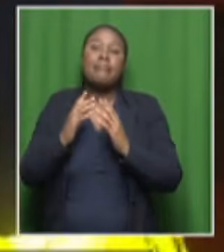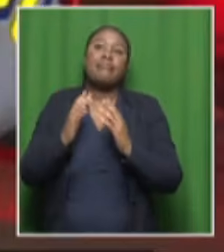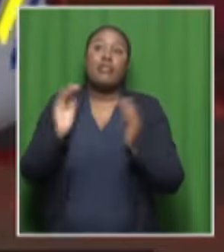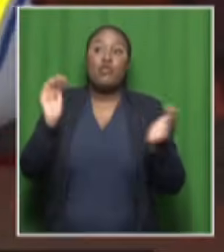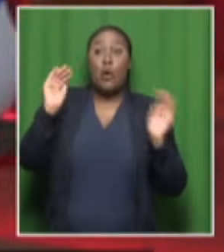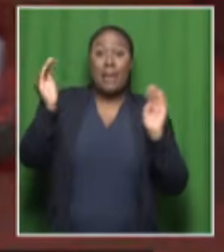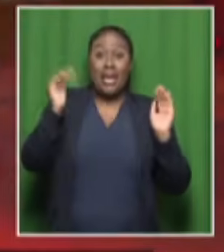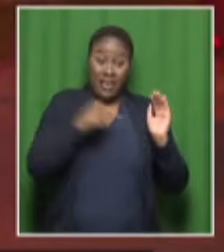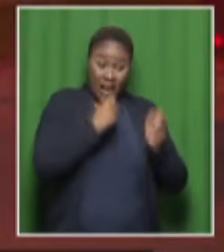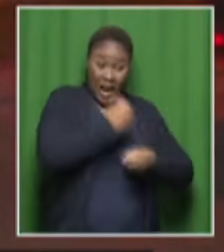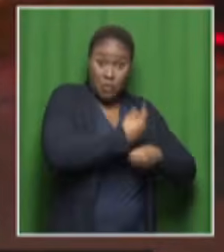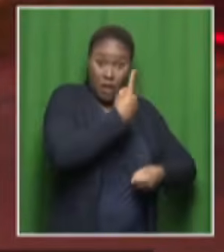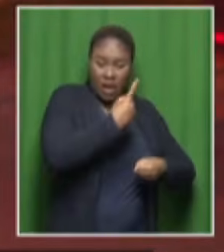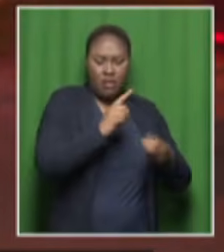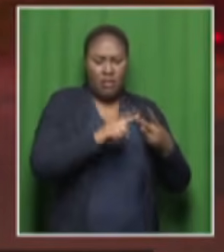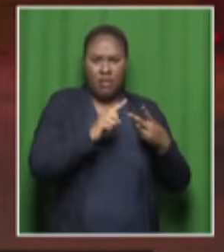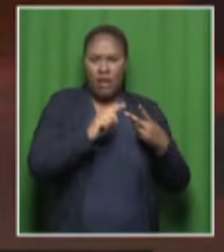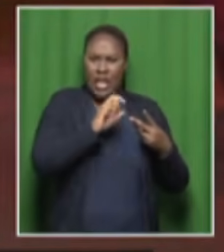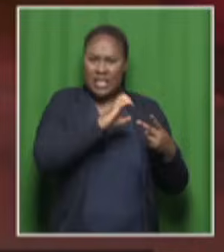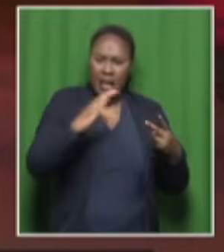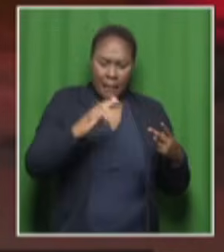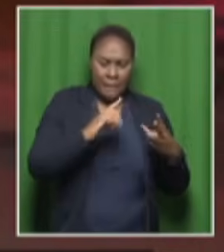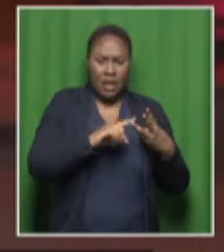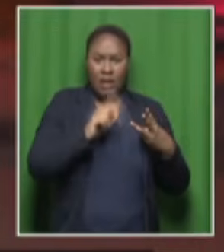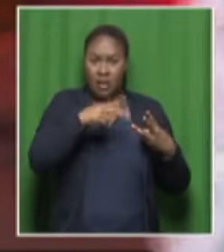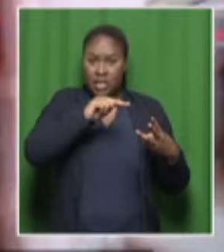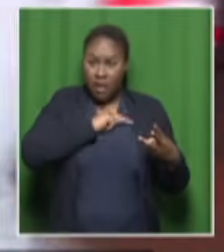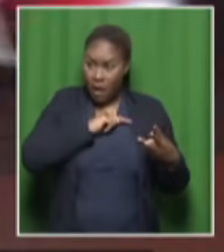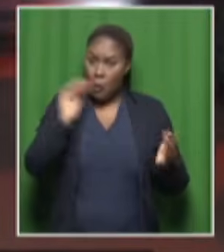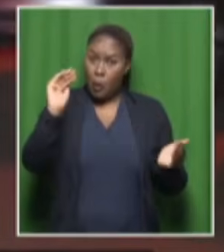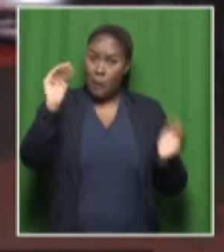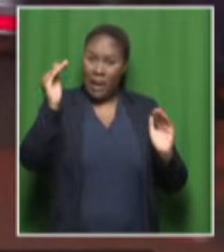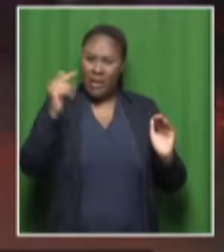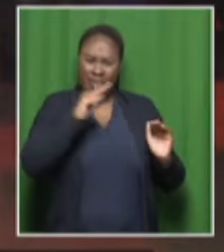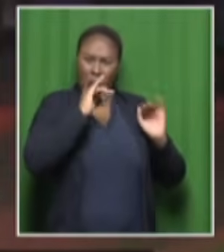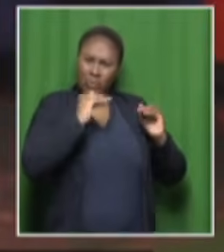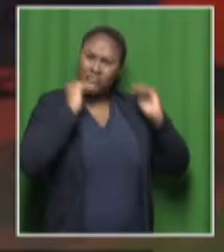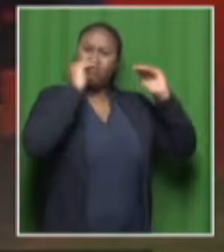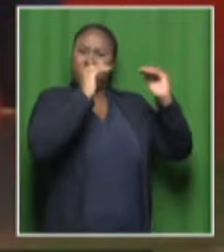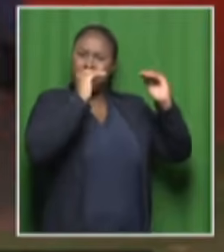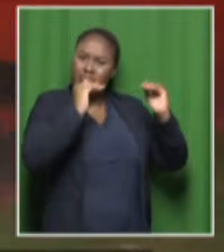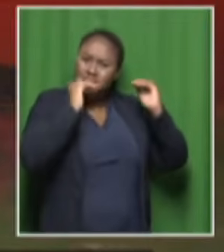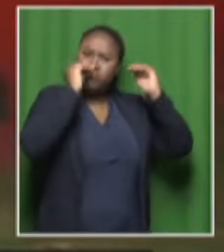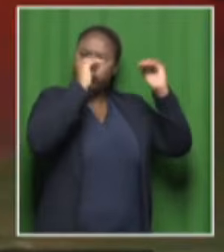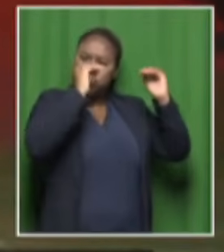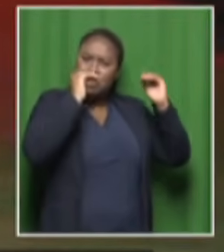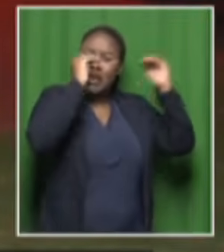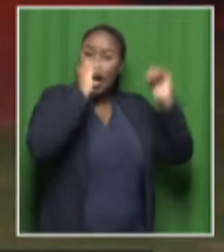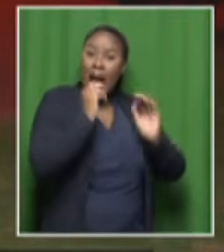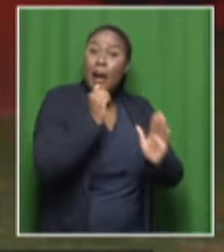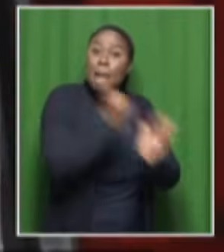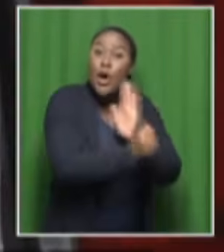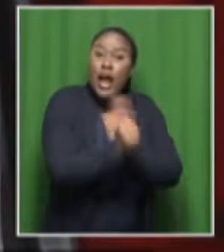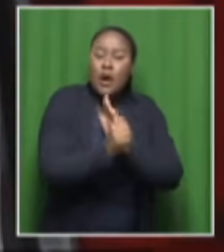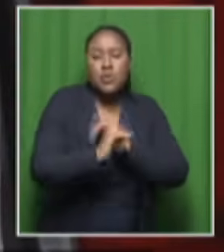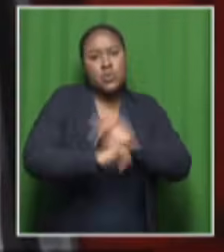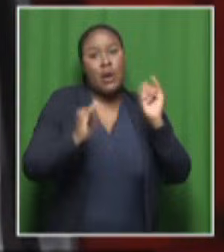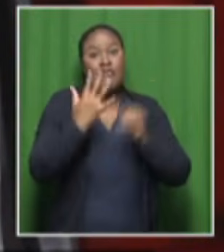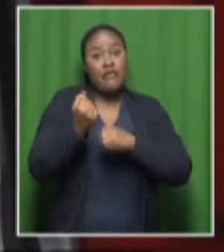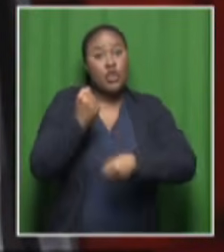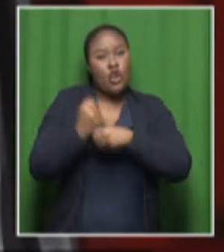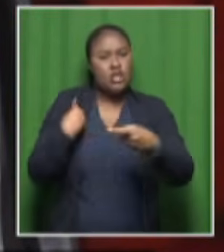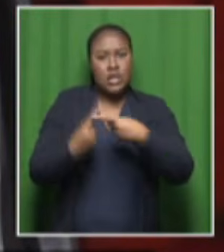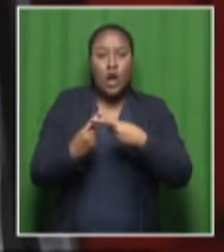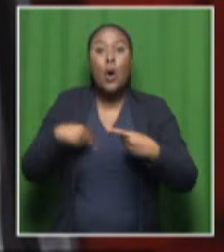to Gauteng, to the Eastern Cape and to KZN. Those provinces are increasing in terms of their murder rate. Over the last 5 years, we